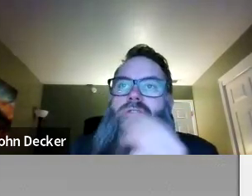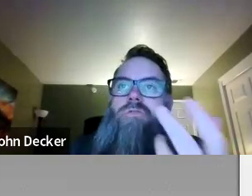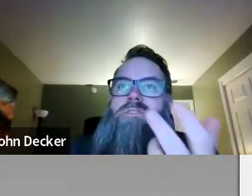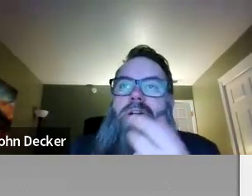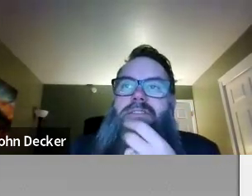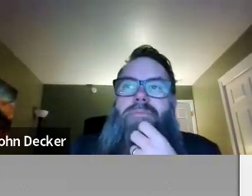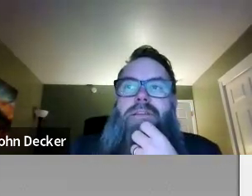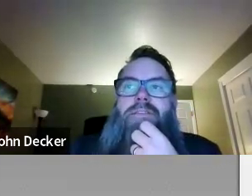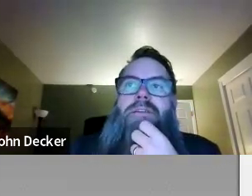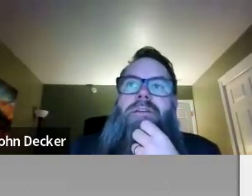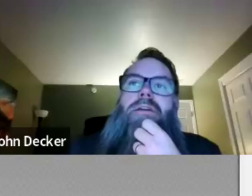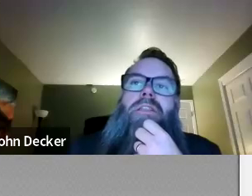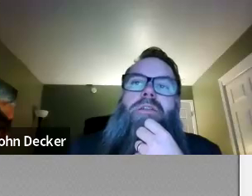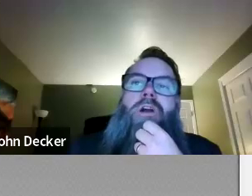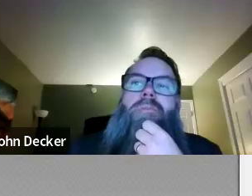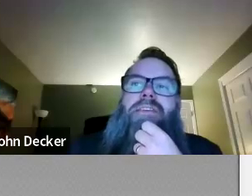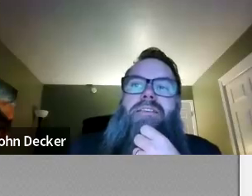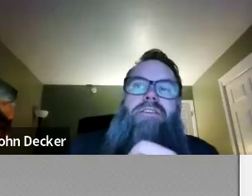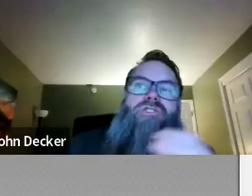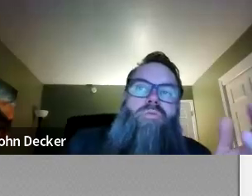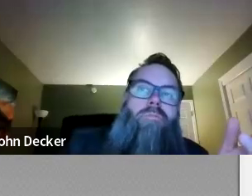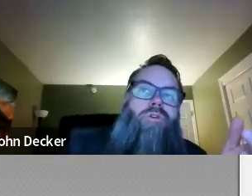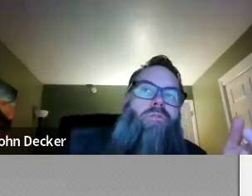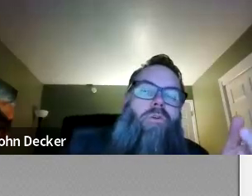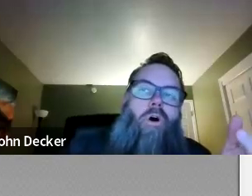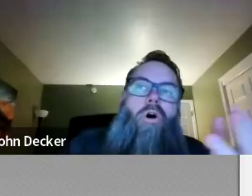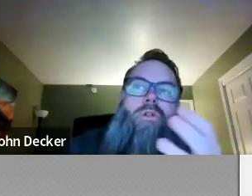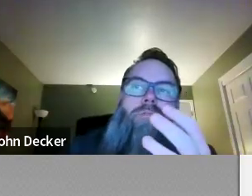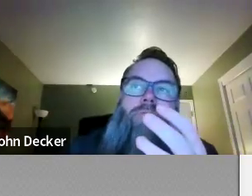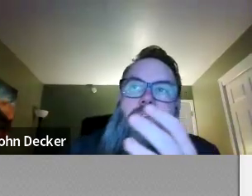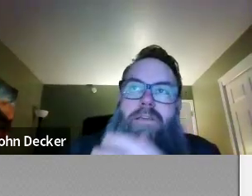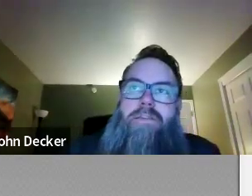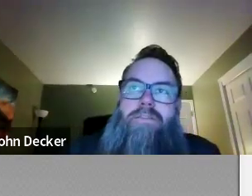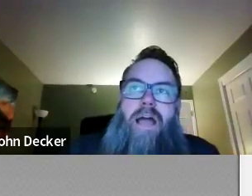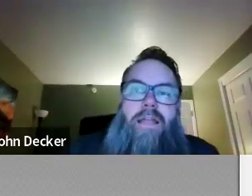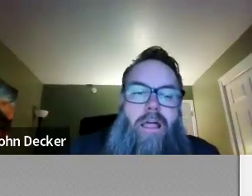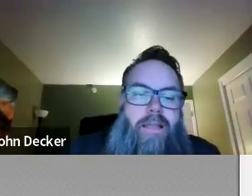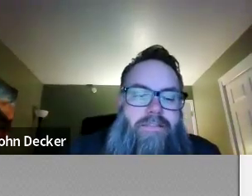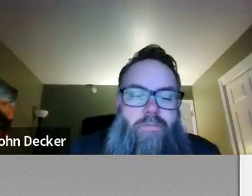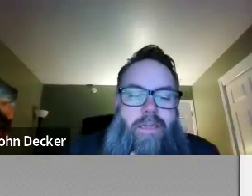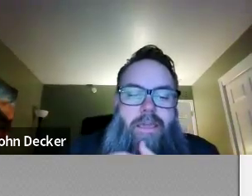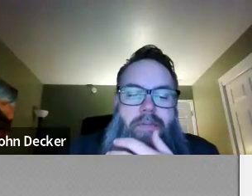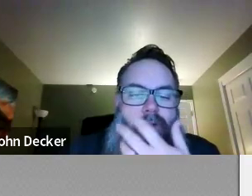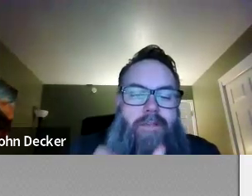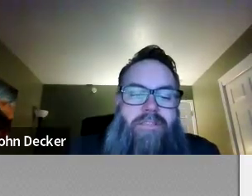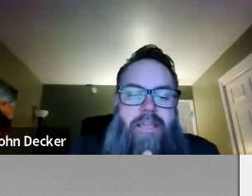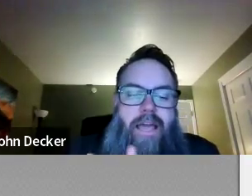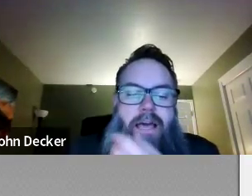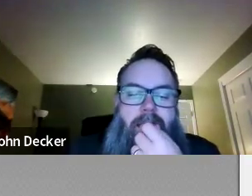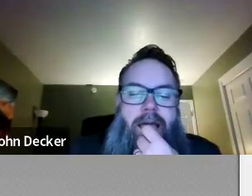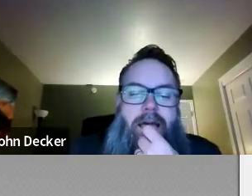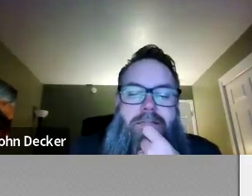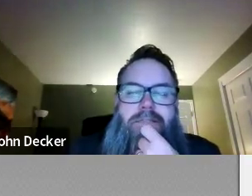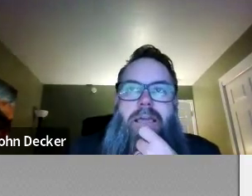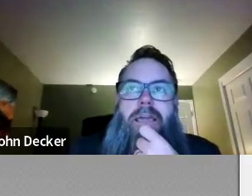and certain responsibilities. The department has asked us to remove all of these guidelines that we